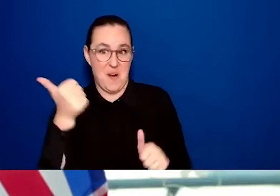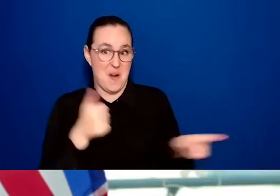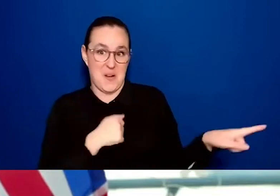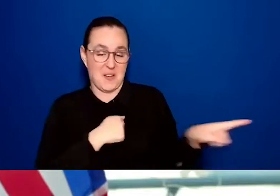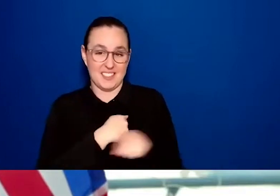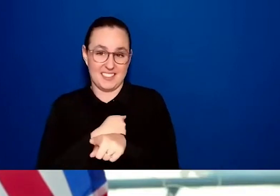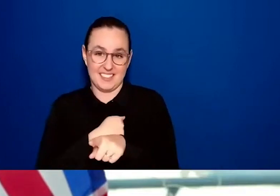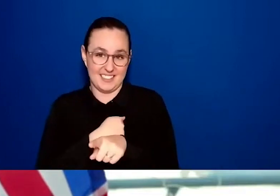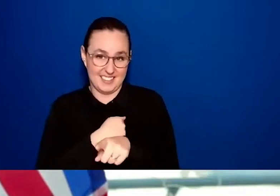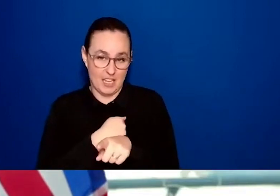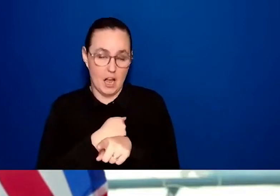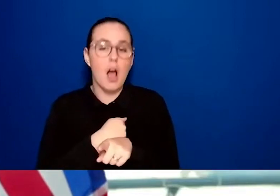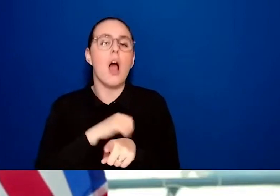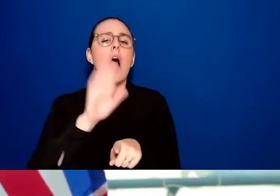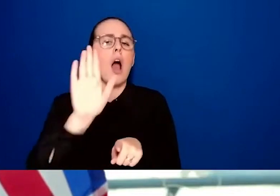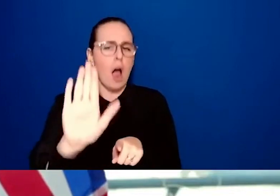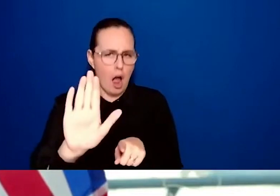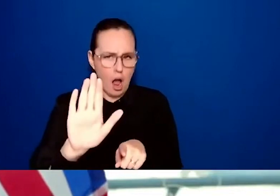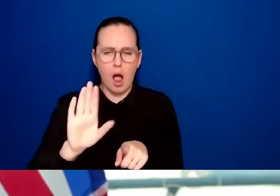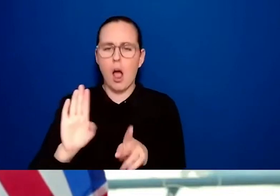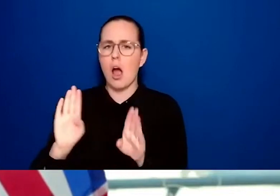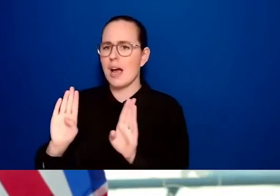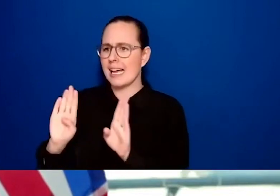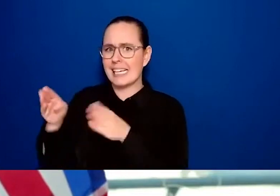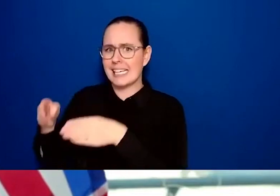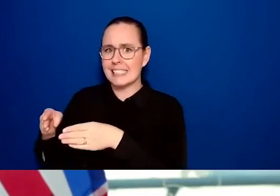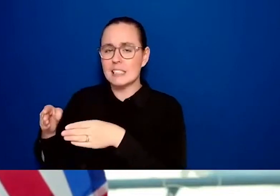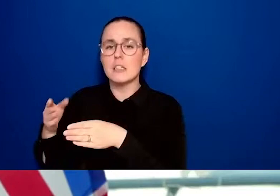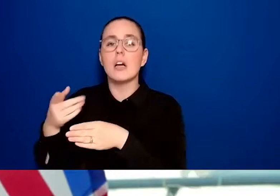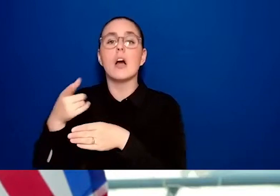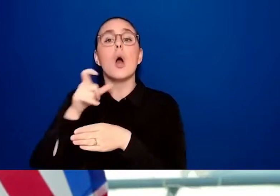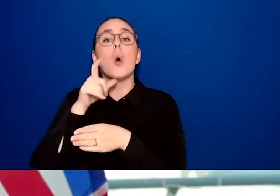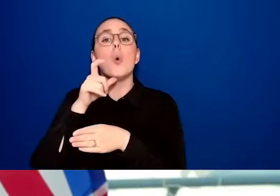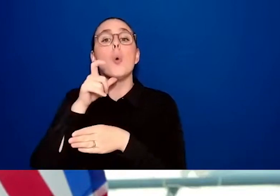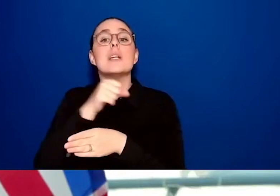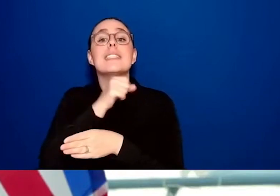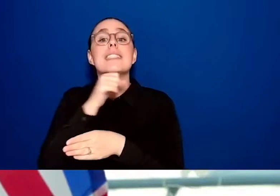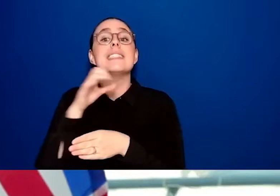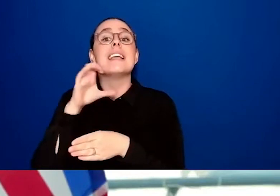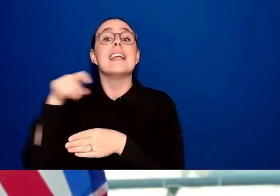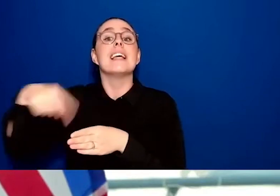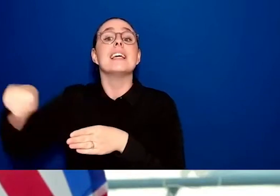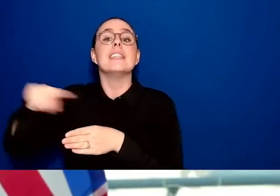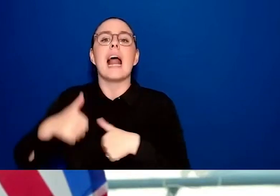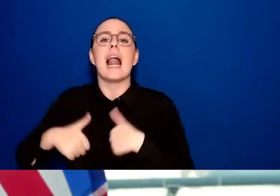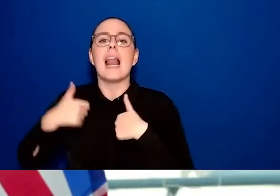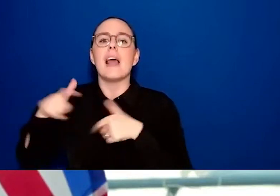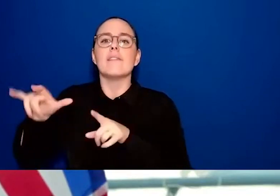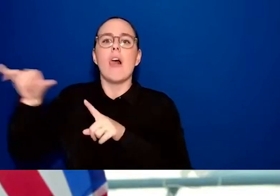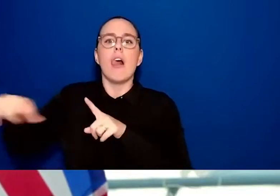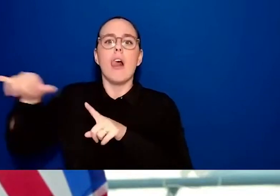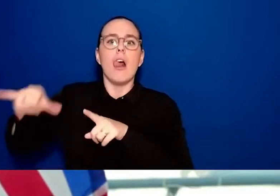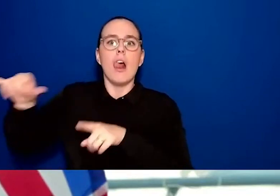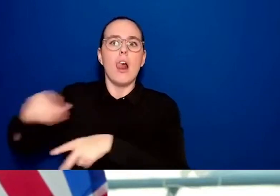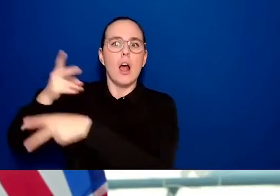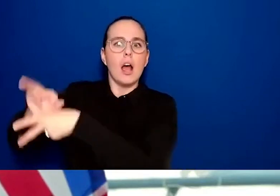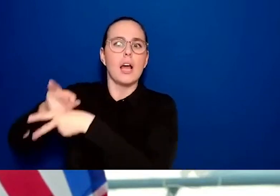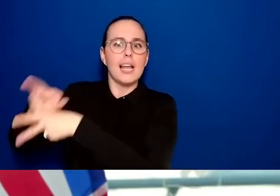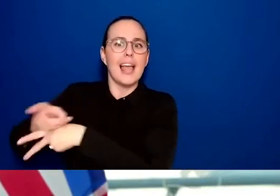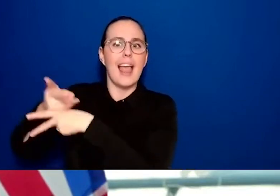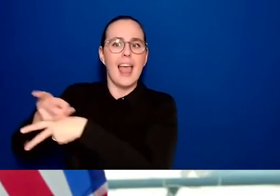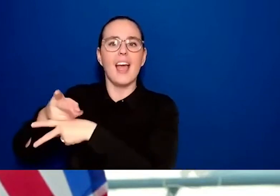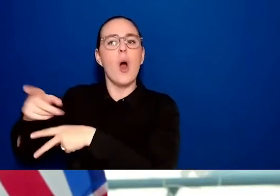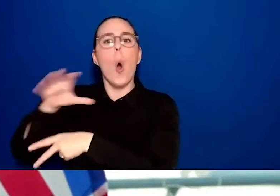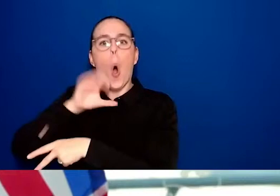the risk of those settings where so many vulnerable people are together, and what we're seeing when vaccine gets in, even in people